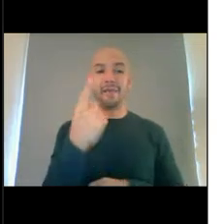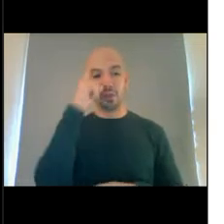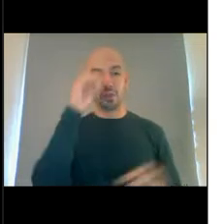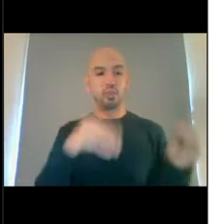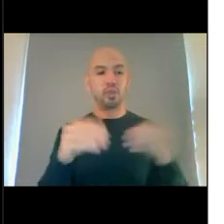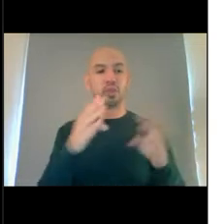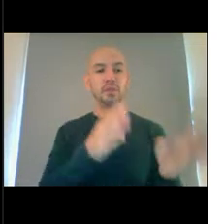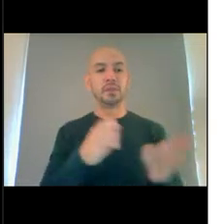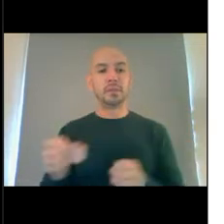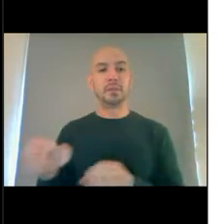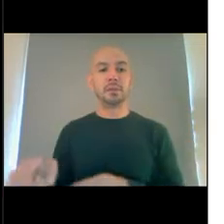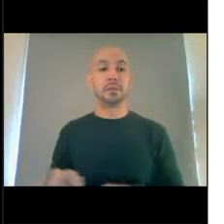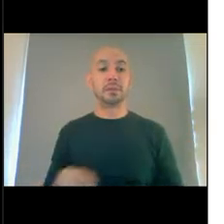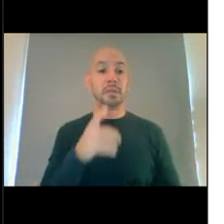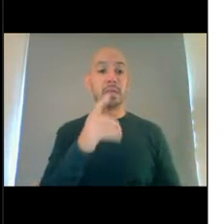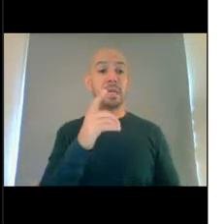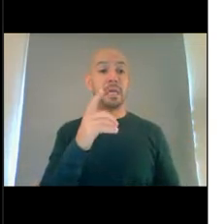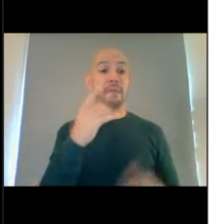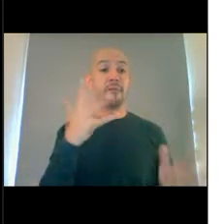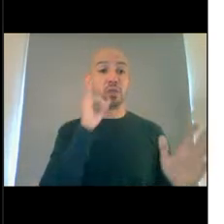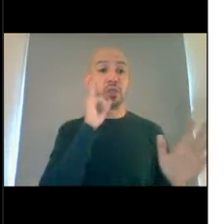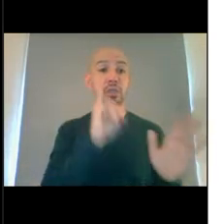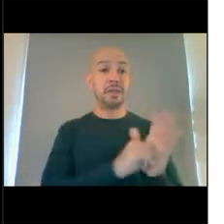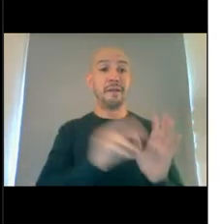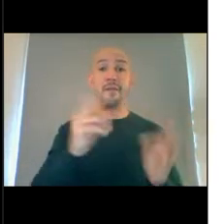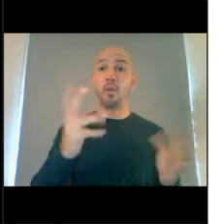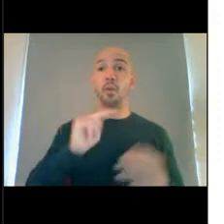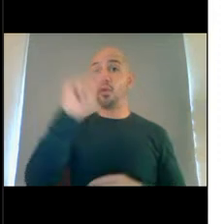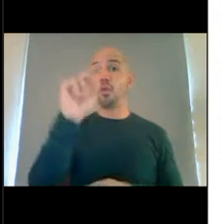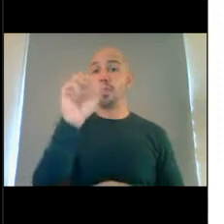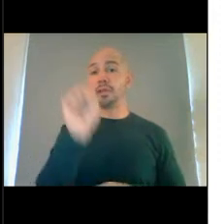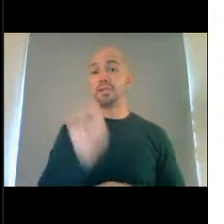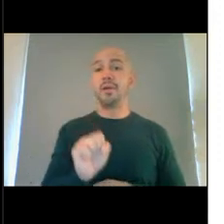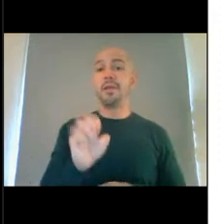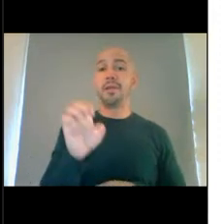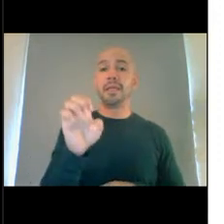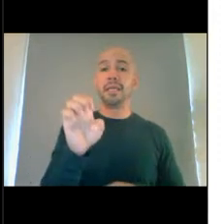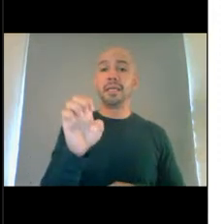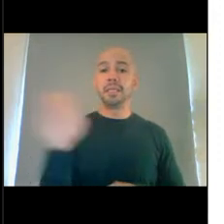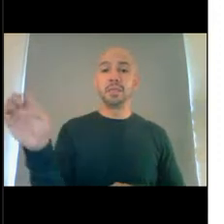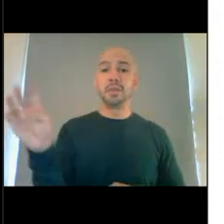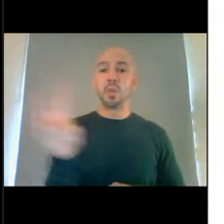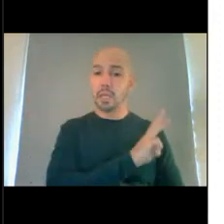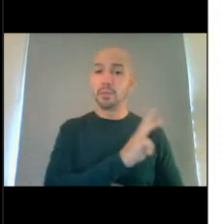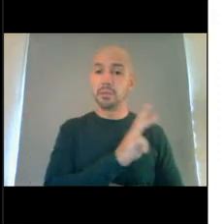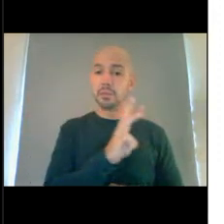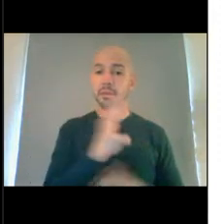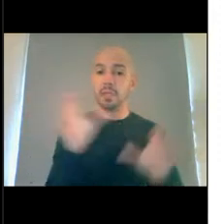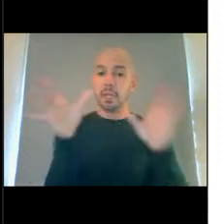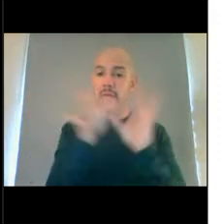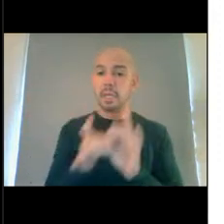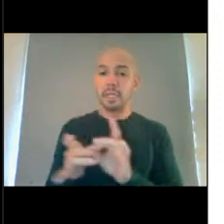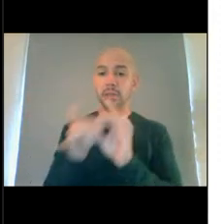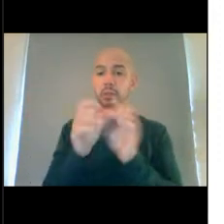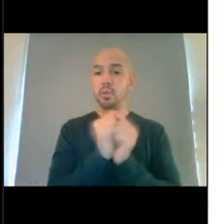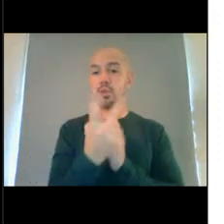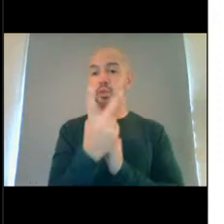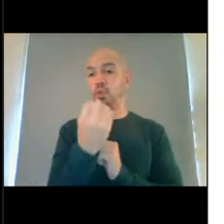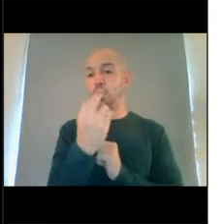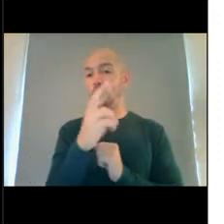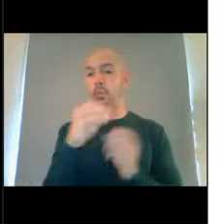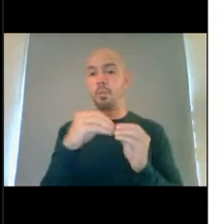quarters identifying the itsp provide north south and east-west connections between two or more regions and the itsp includes a